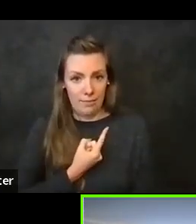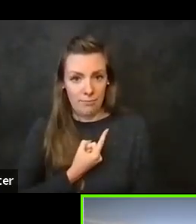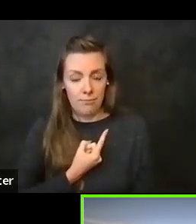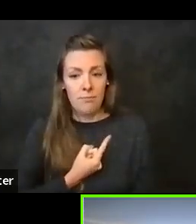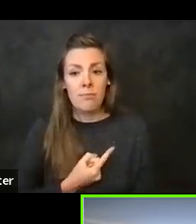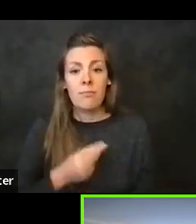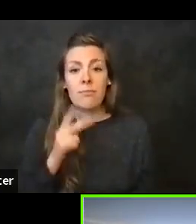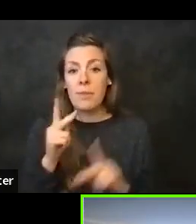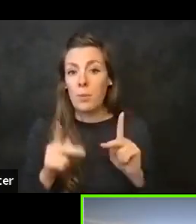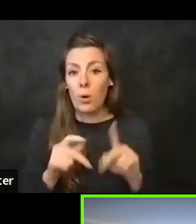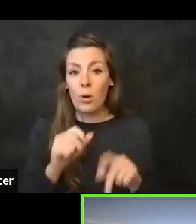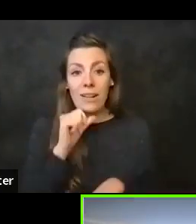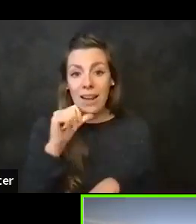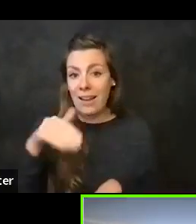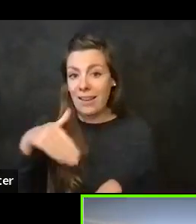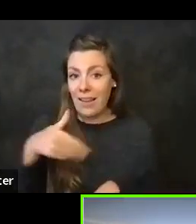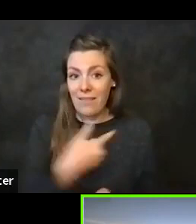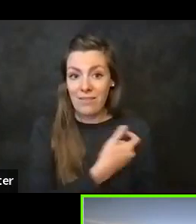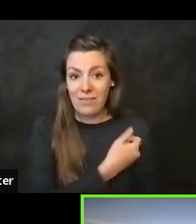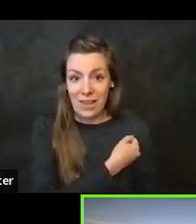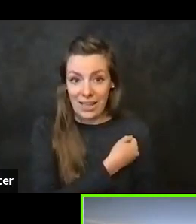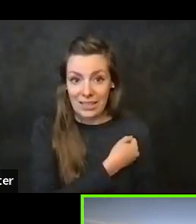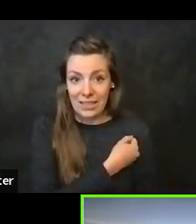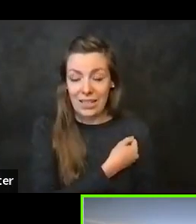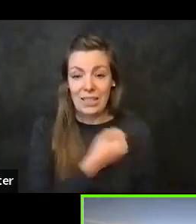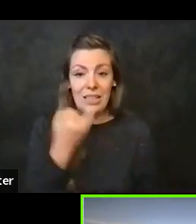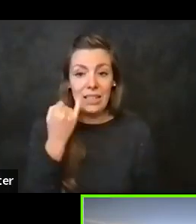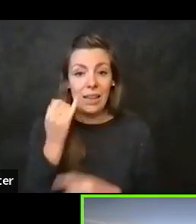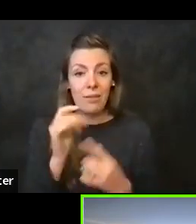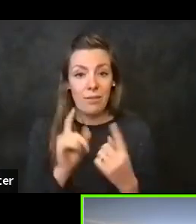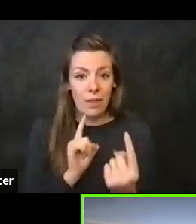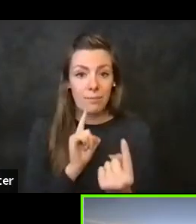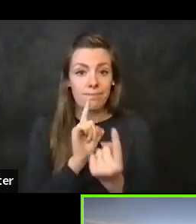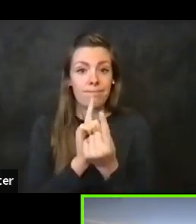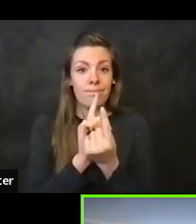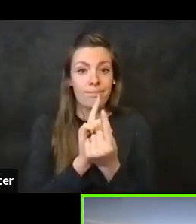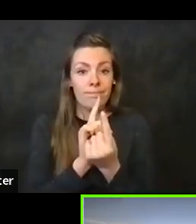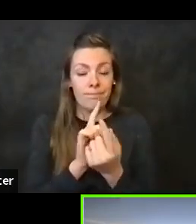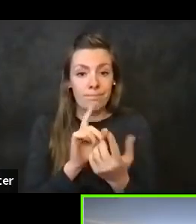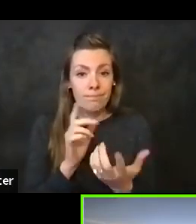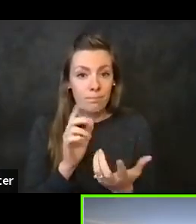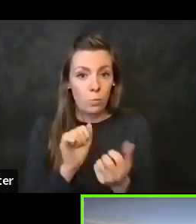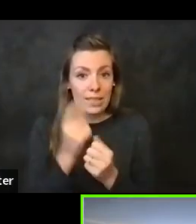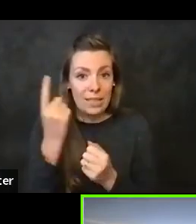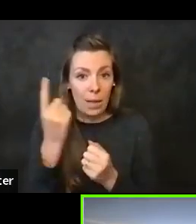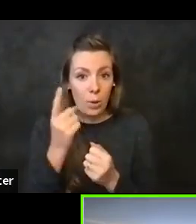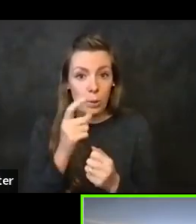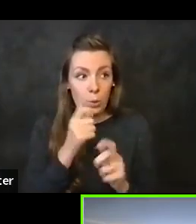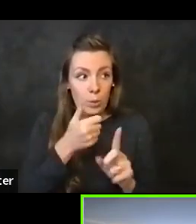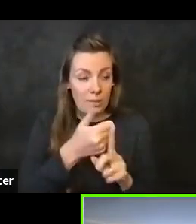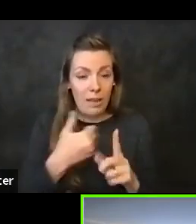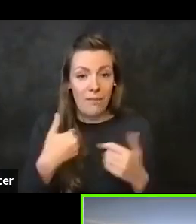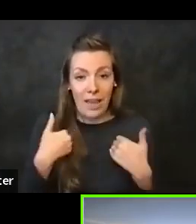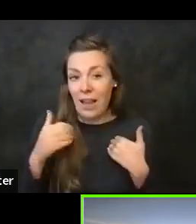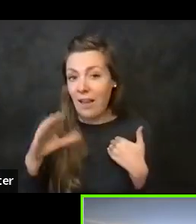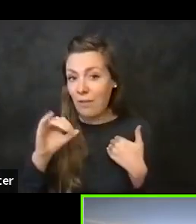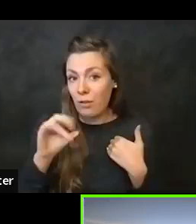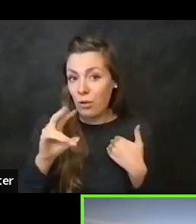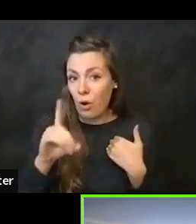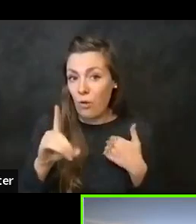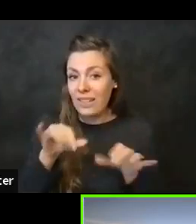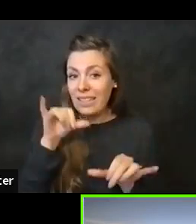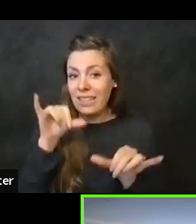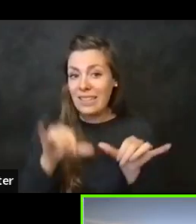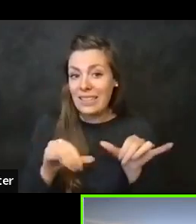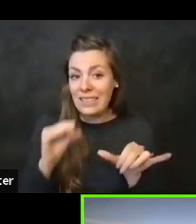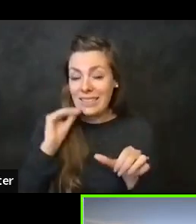Unvaccinated people should, if you're a contact to somebody with COVID, should stay home for 14 days after your